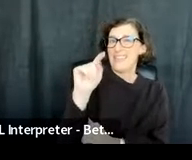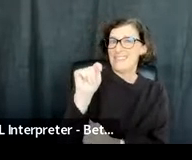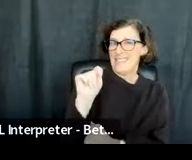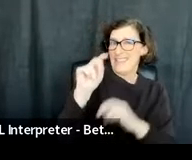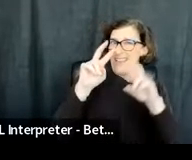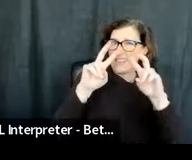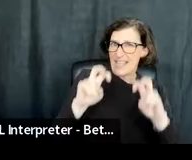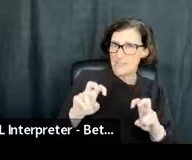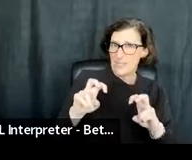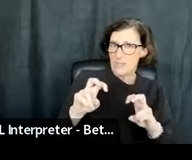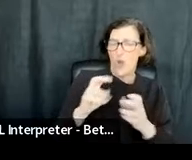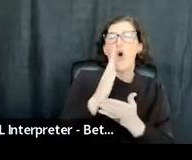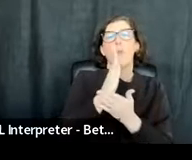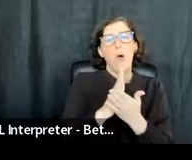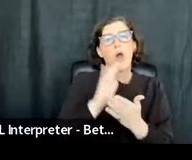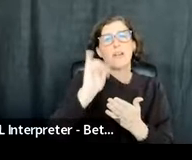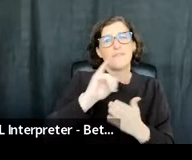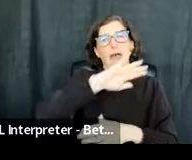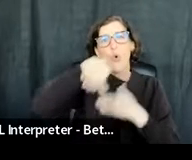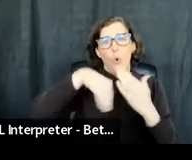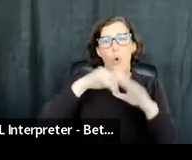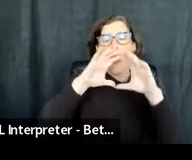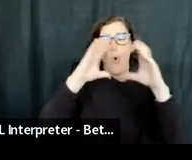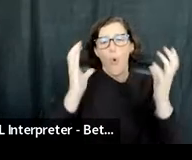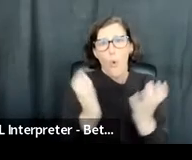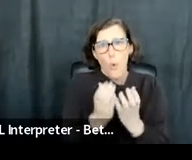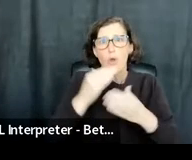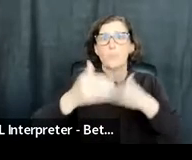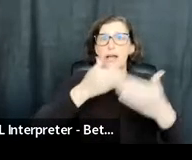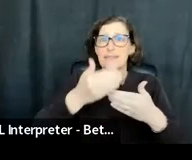assessments are part of that whole holistic process, basically, of that